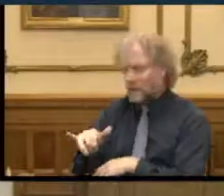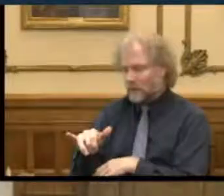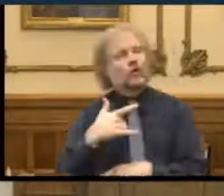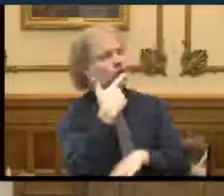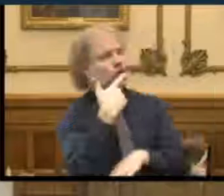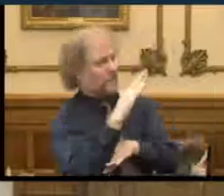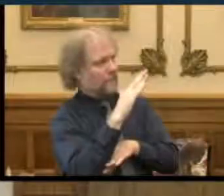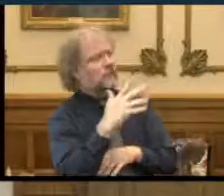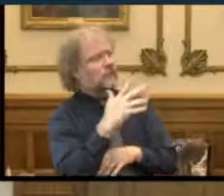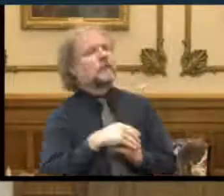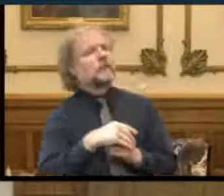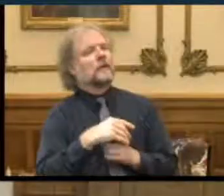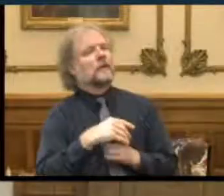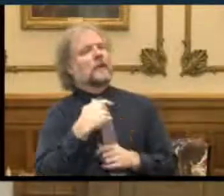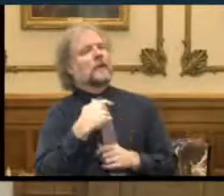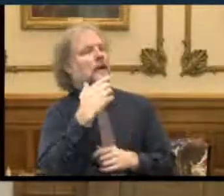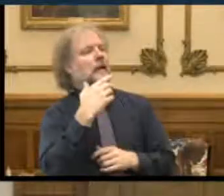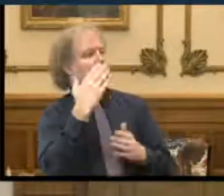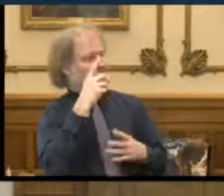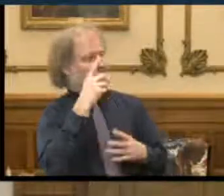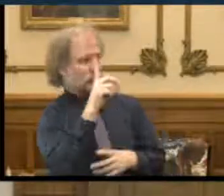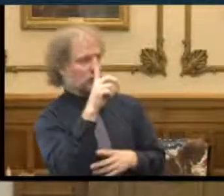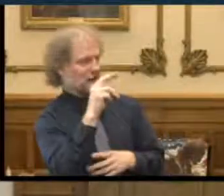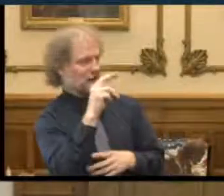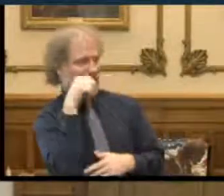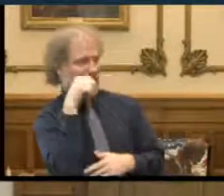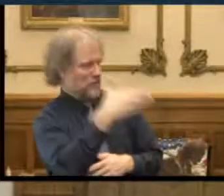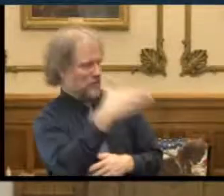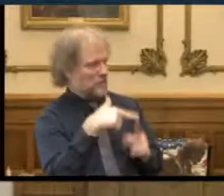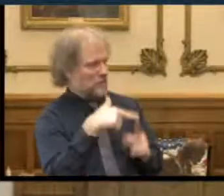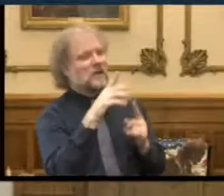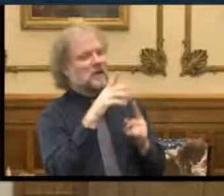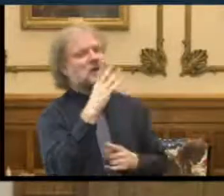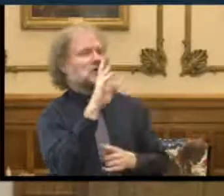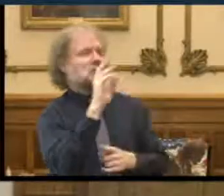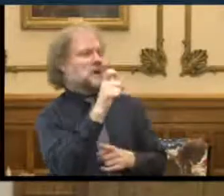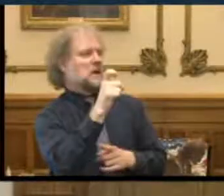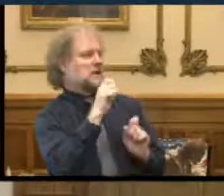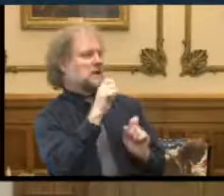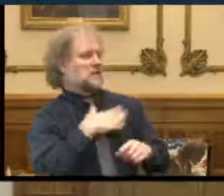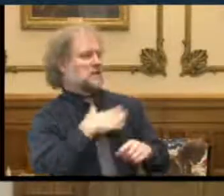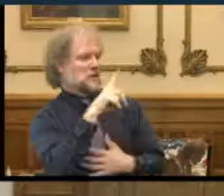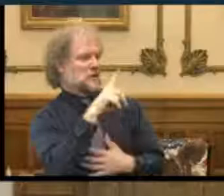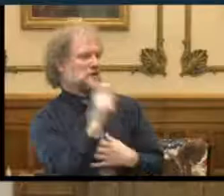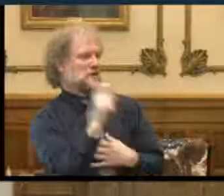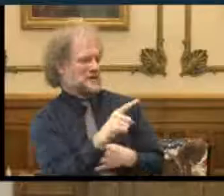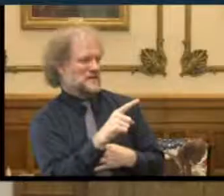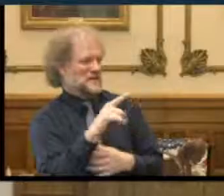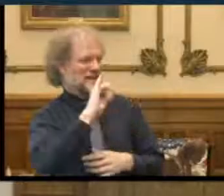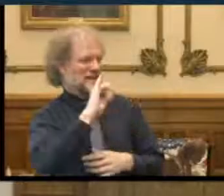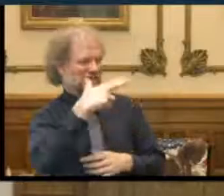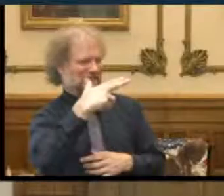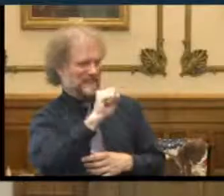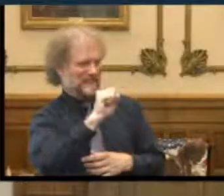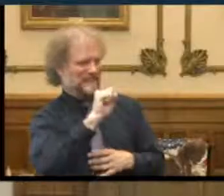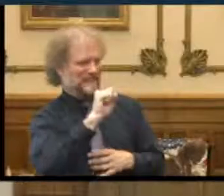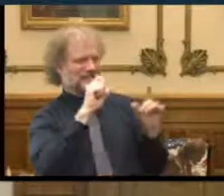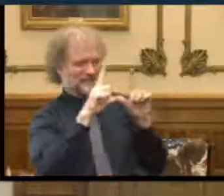know Dr. Dan isn't there, but I'm certain Dr. Box can answer my question since ISDH